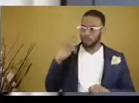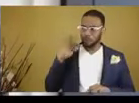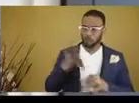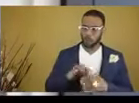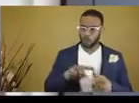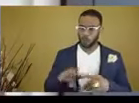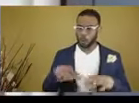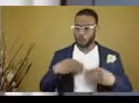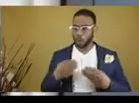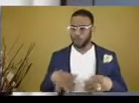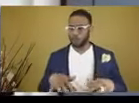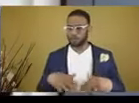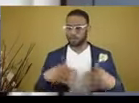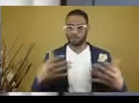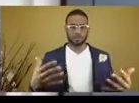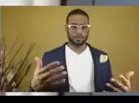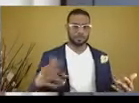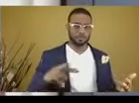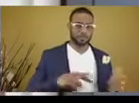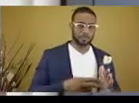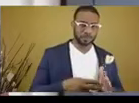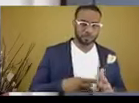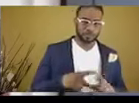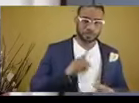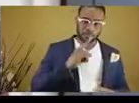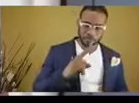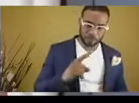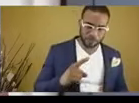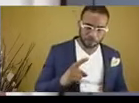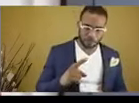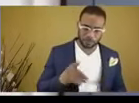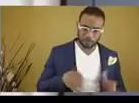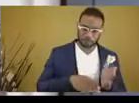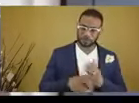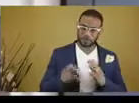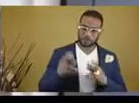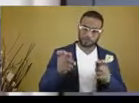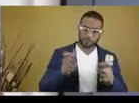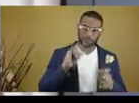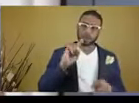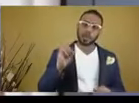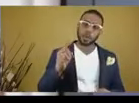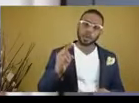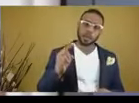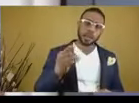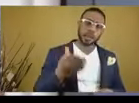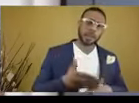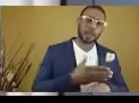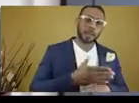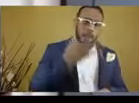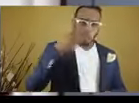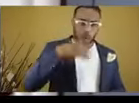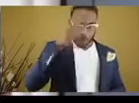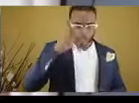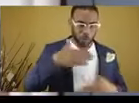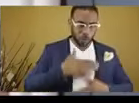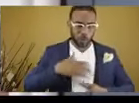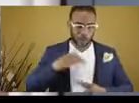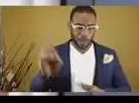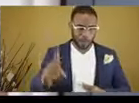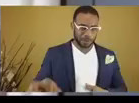own property. They intended it to be minority rule because they only intended white men to enjoy the